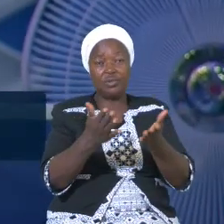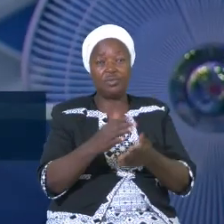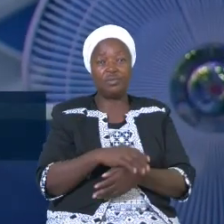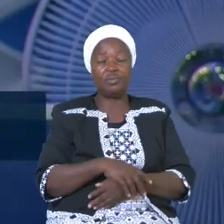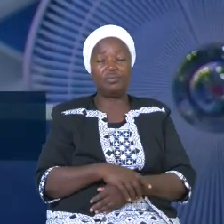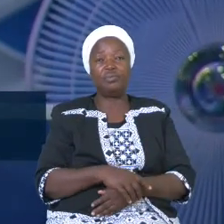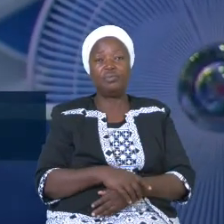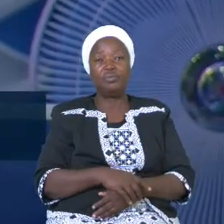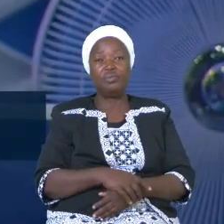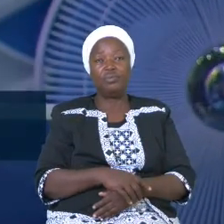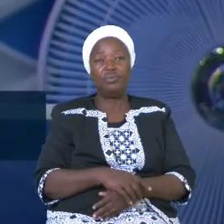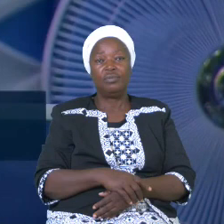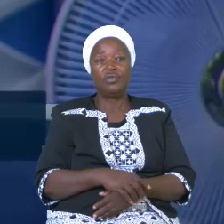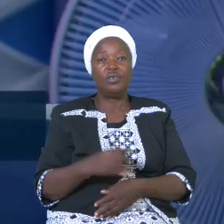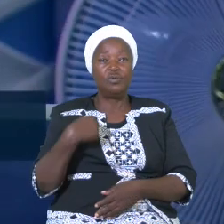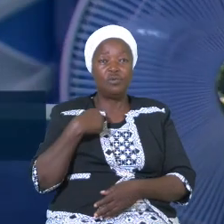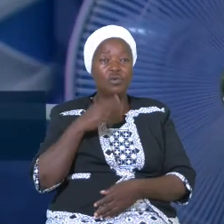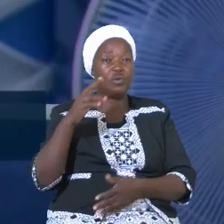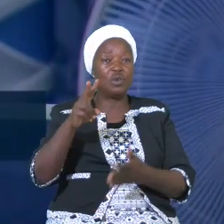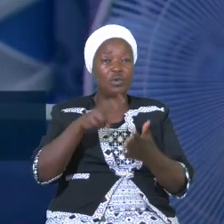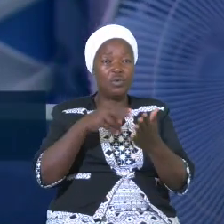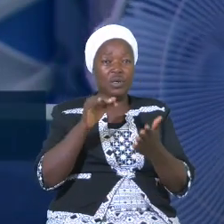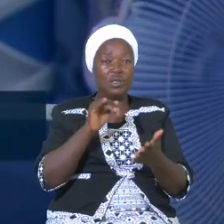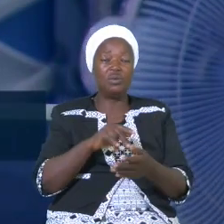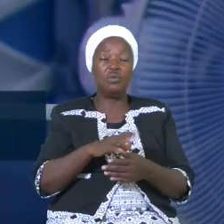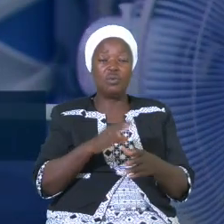we will reach back to you